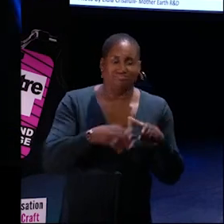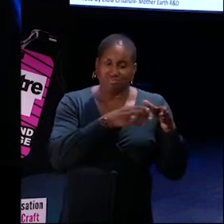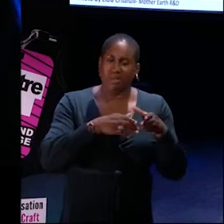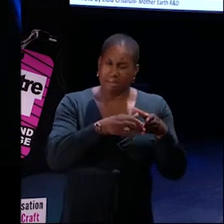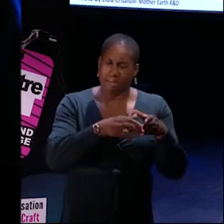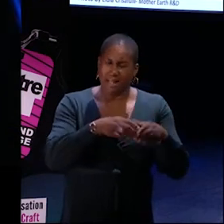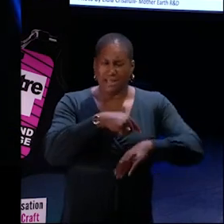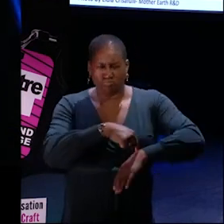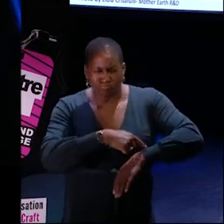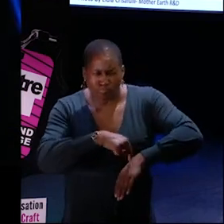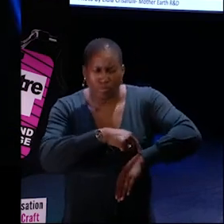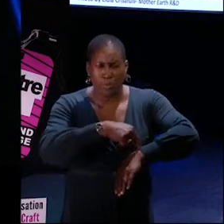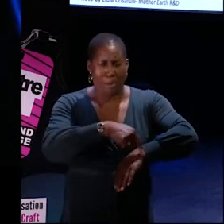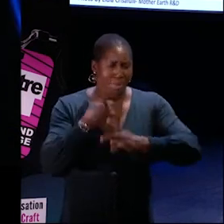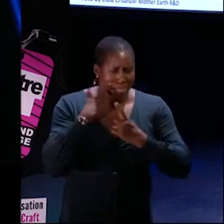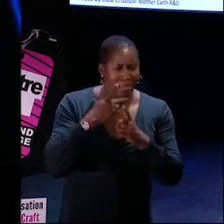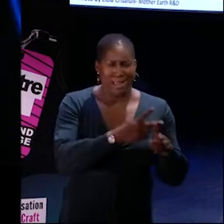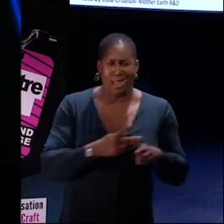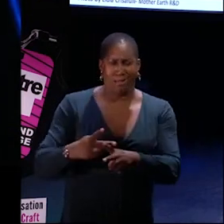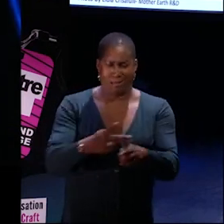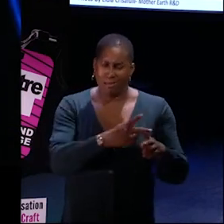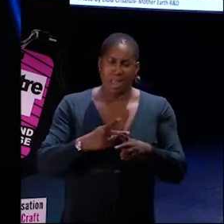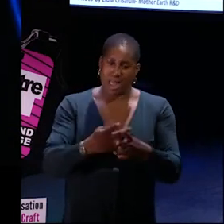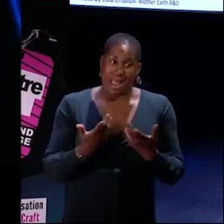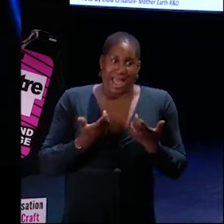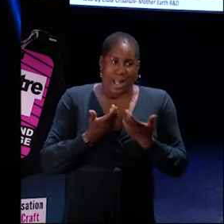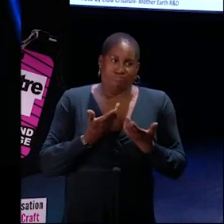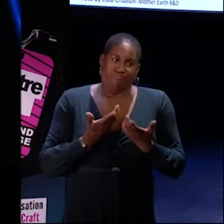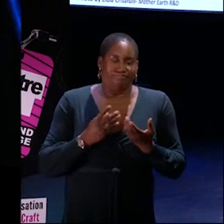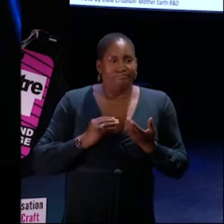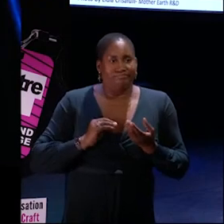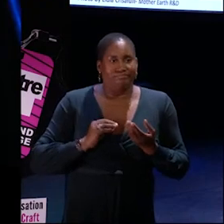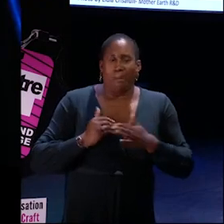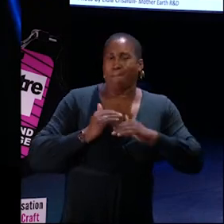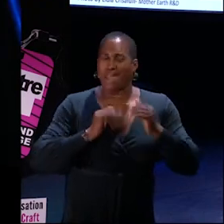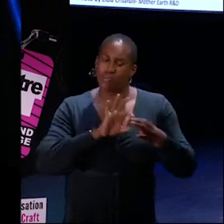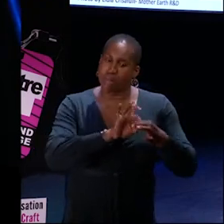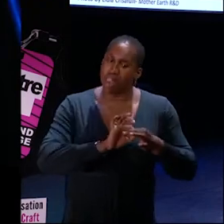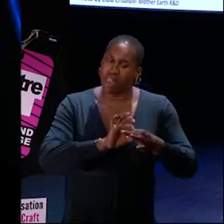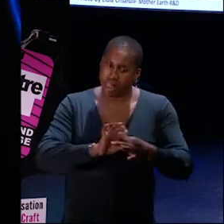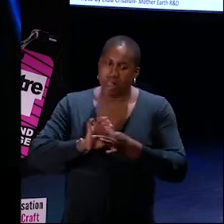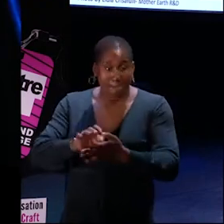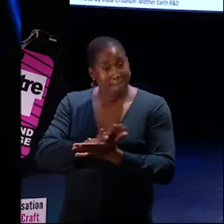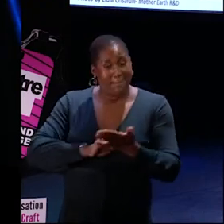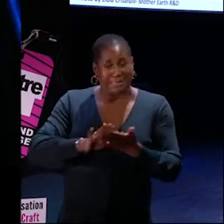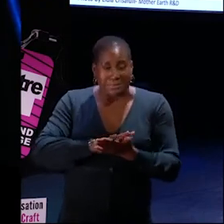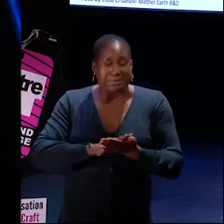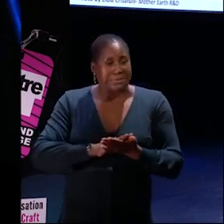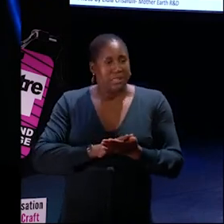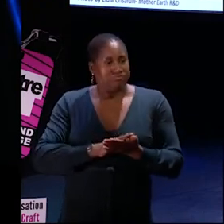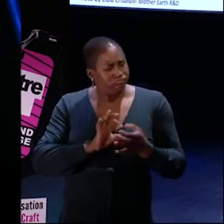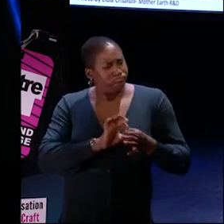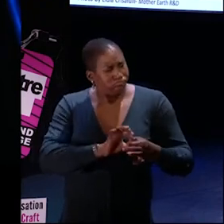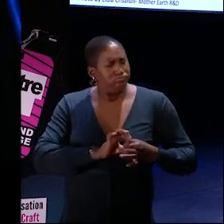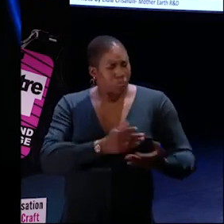care that goes into those people and how we invest in relationships, which if we put more time in when it comes to our